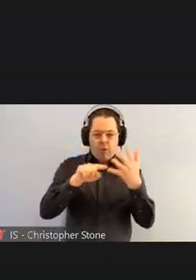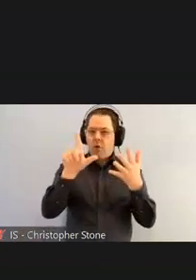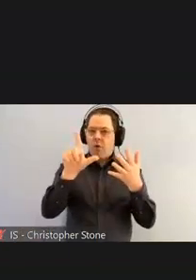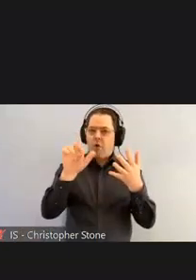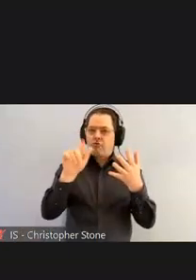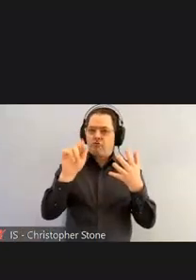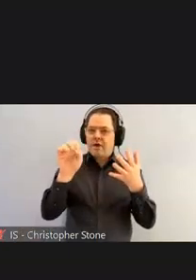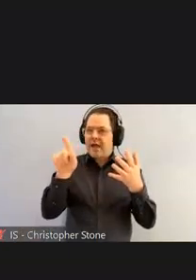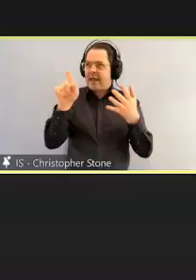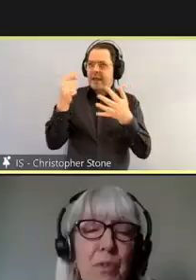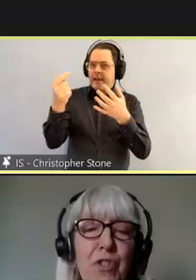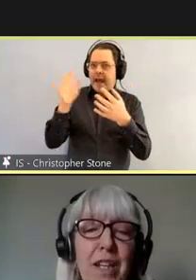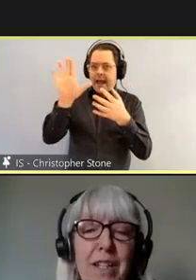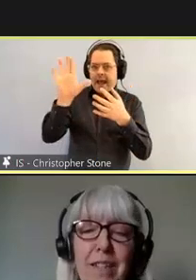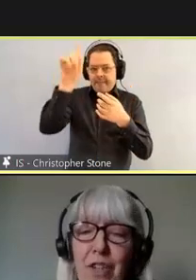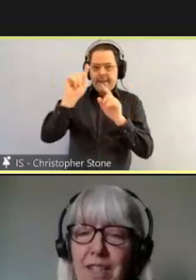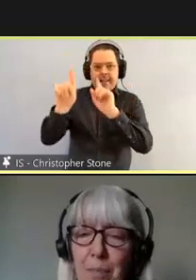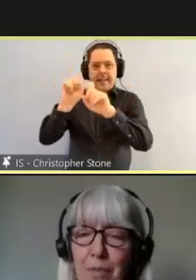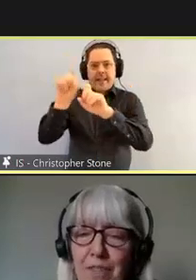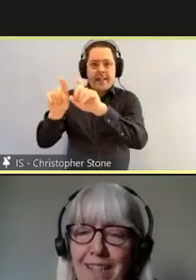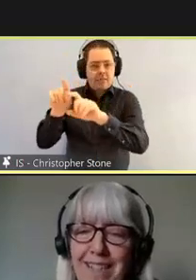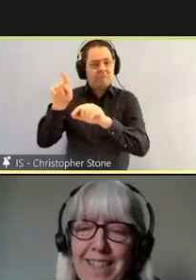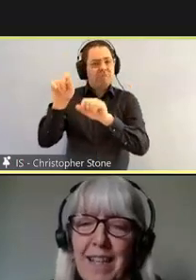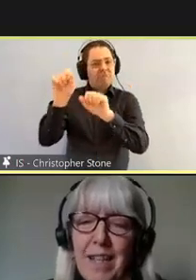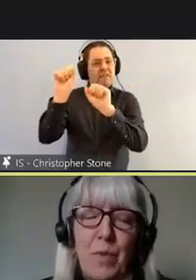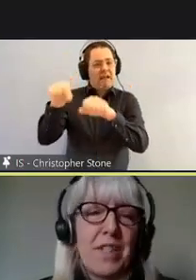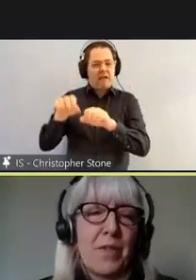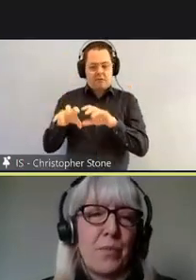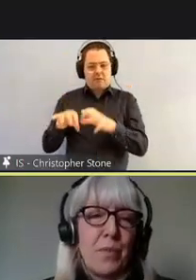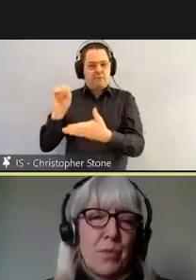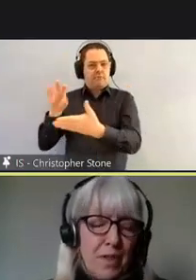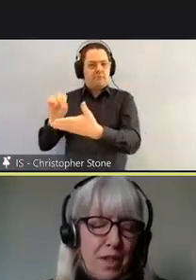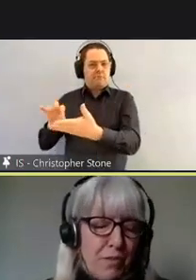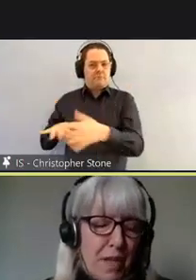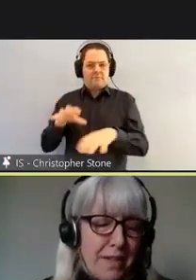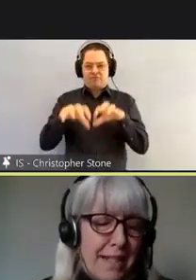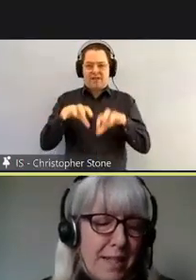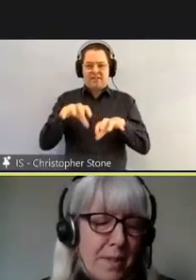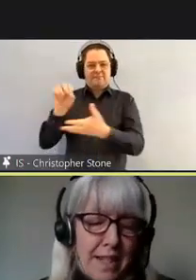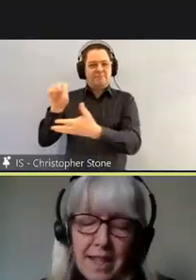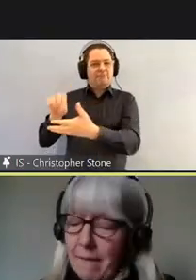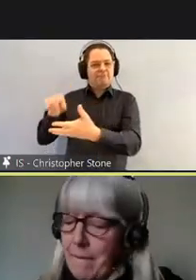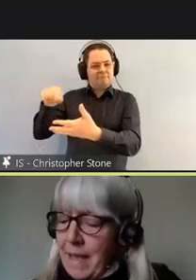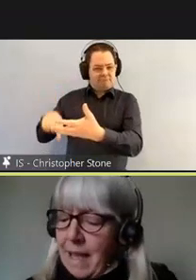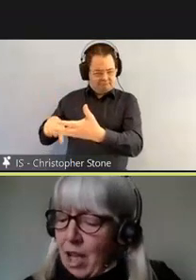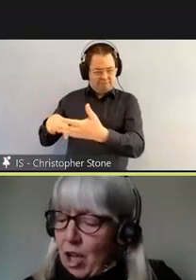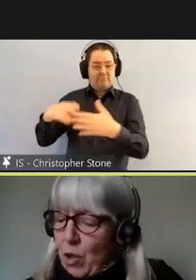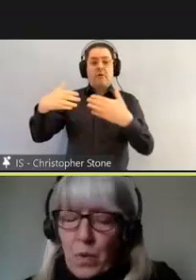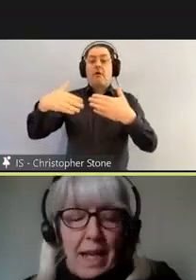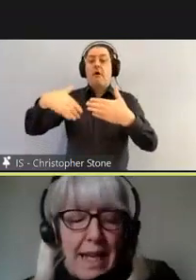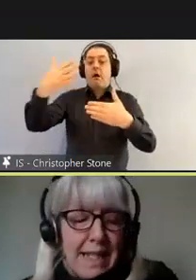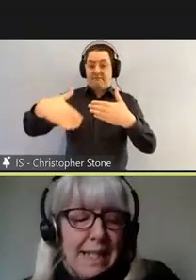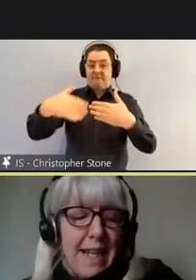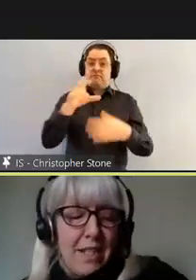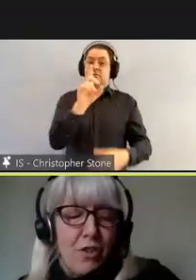any time, and we will try and address some of these once we've heard from our next speaker,